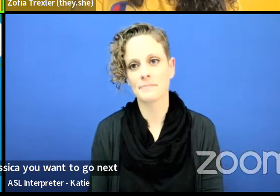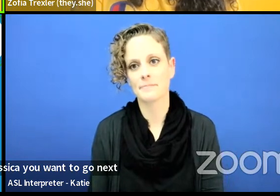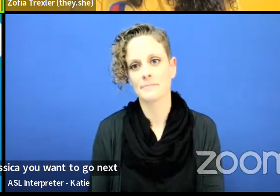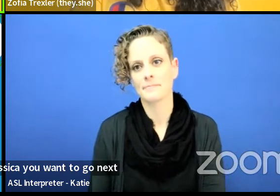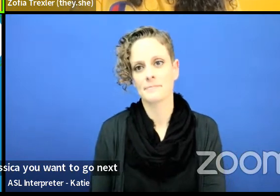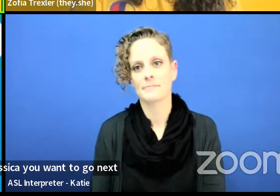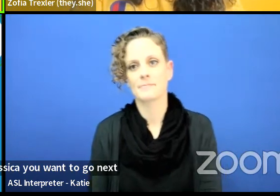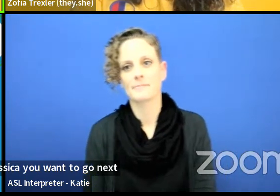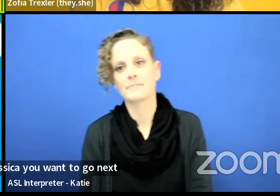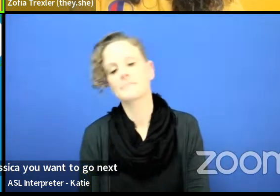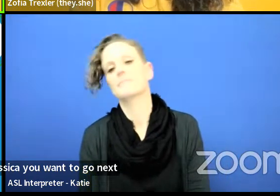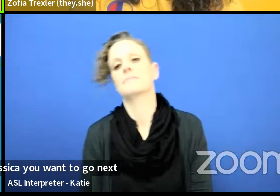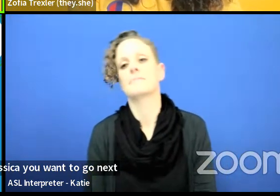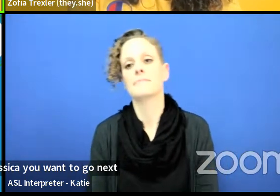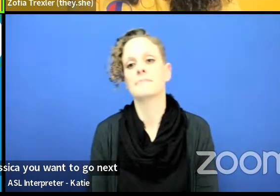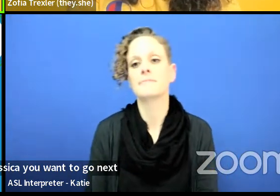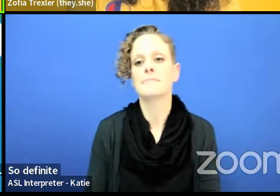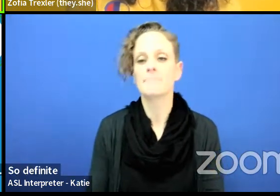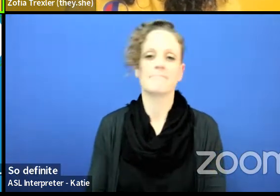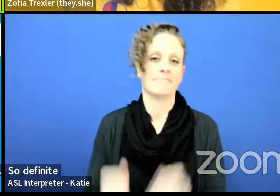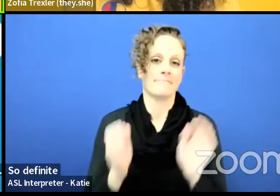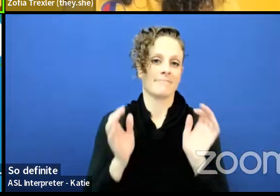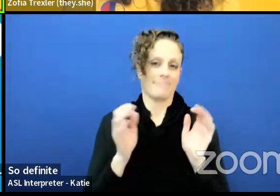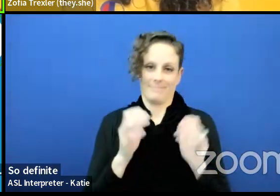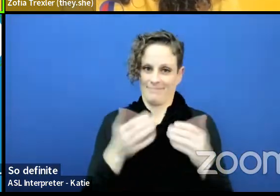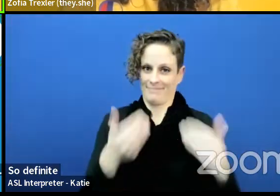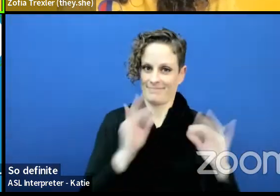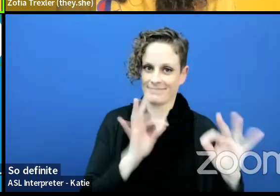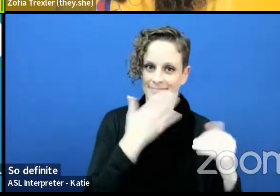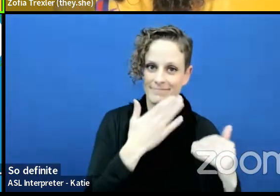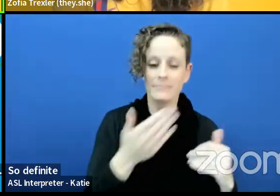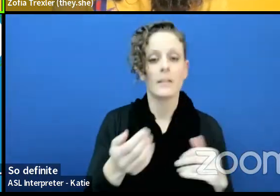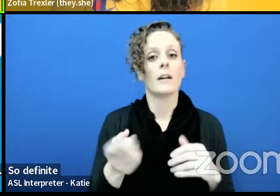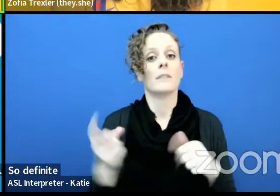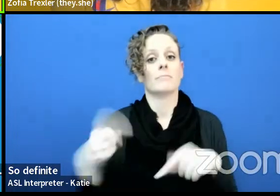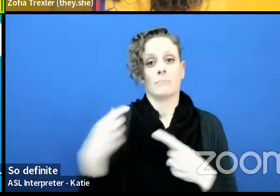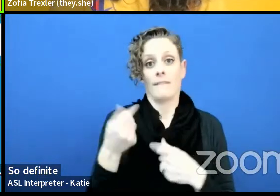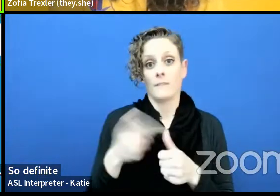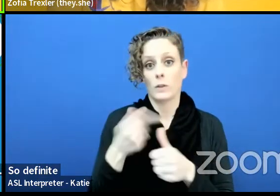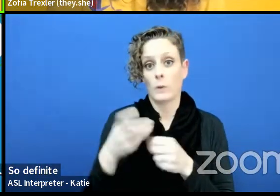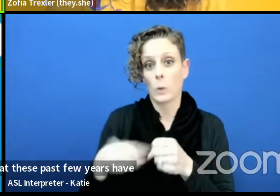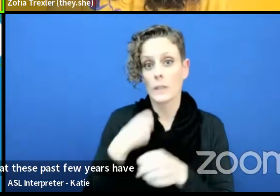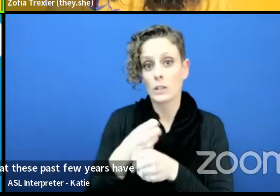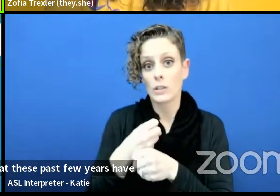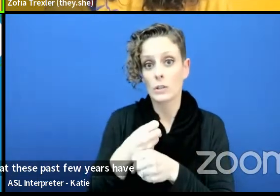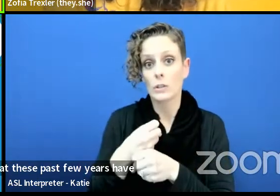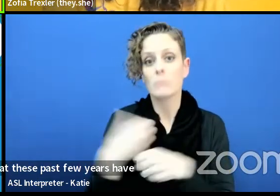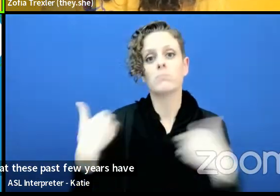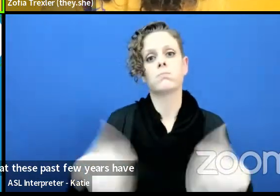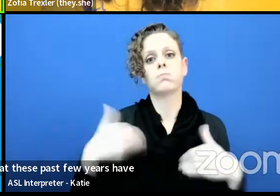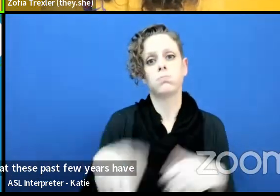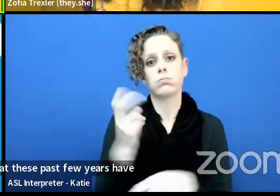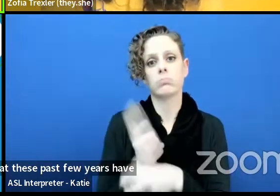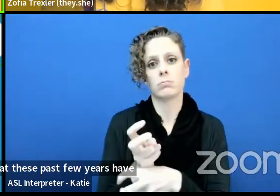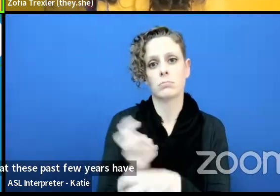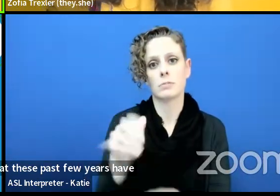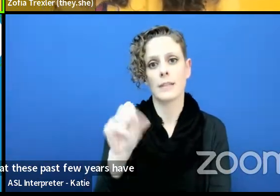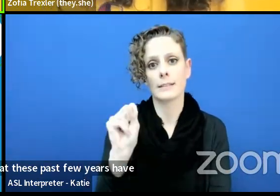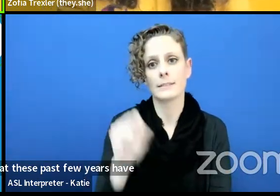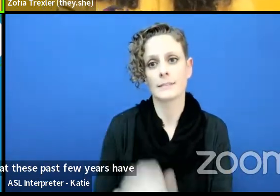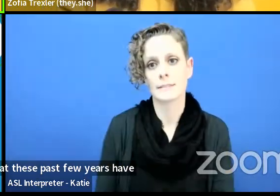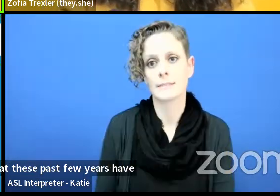So definitely I'll start with saying that these past few years have definitely been hard. We have